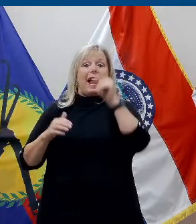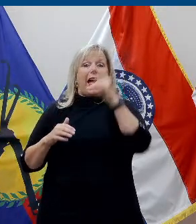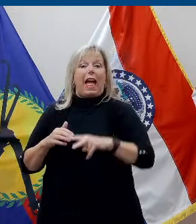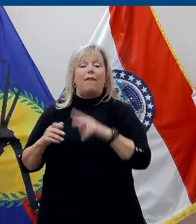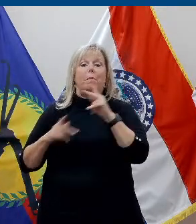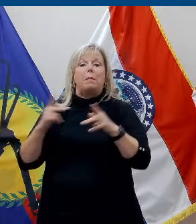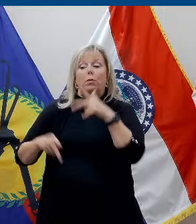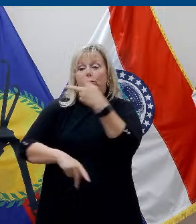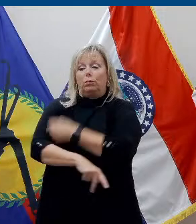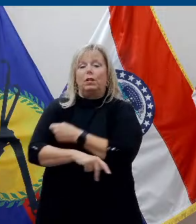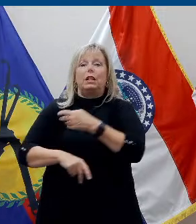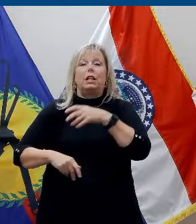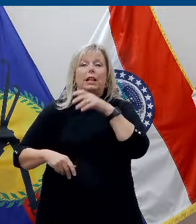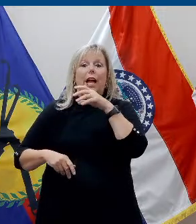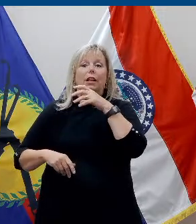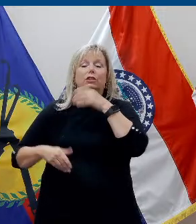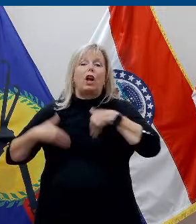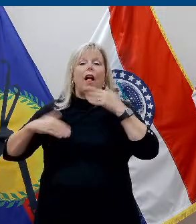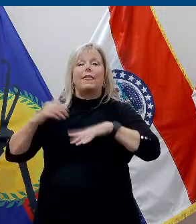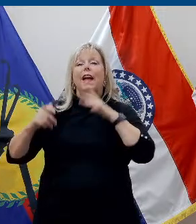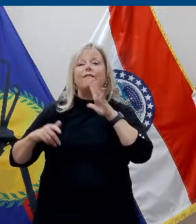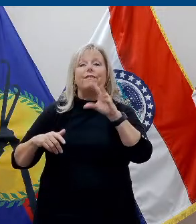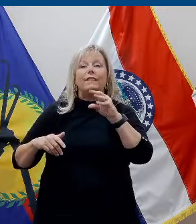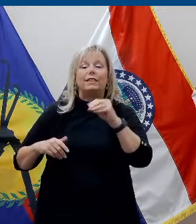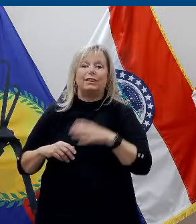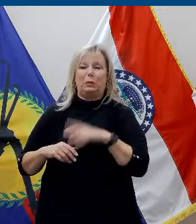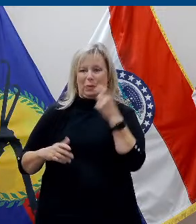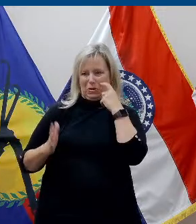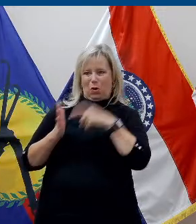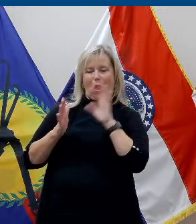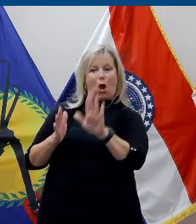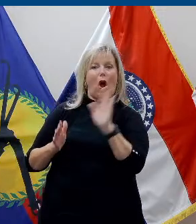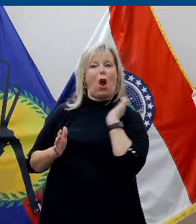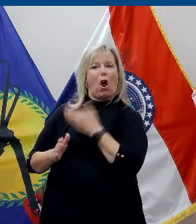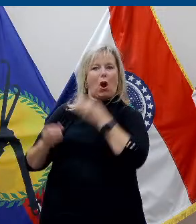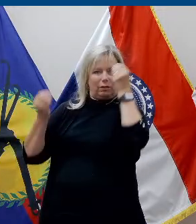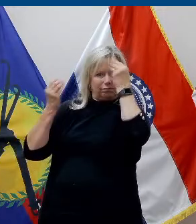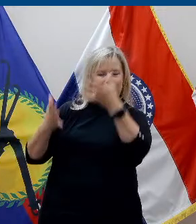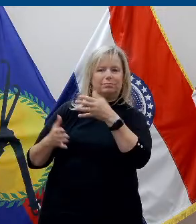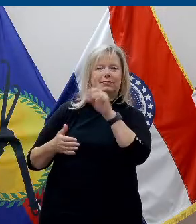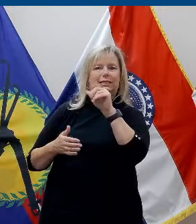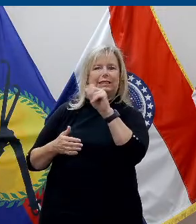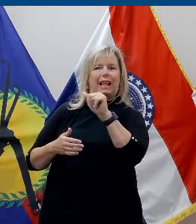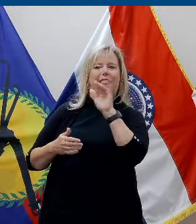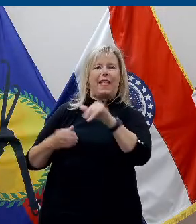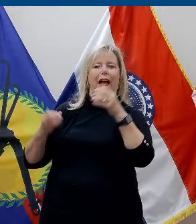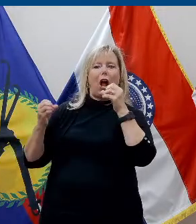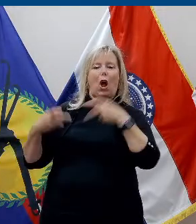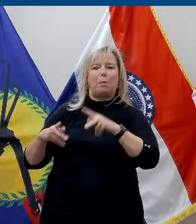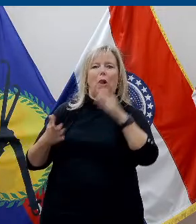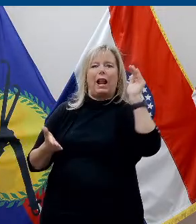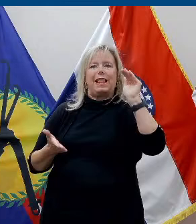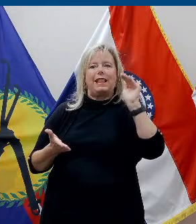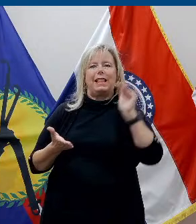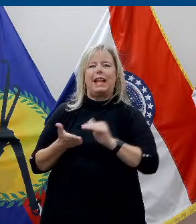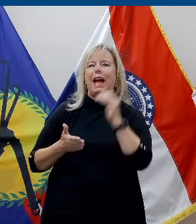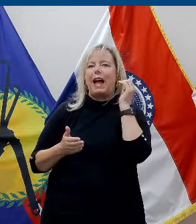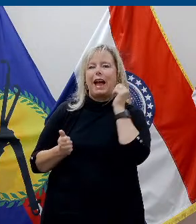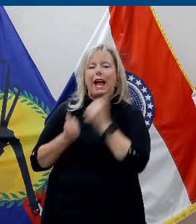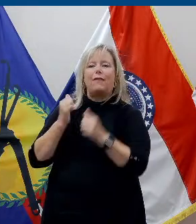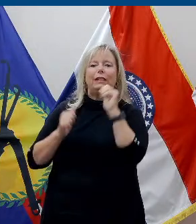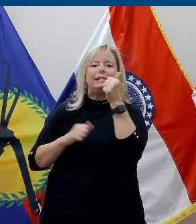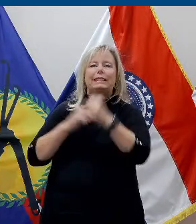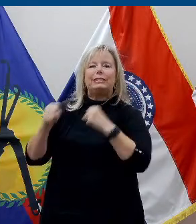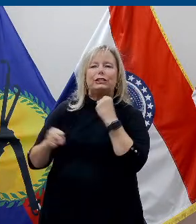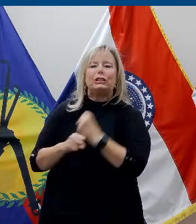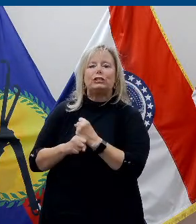have gotten a shot. And you can see from this data that those opportunities are decreasing every 10 years